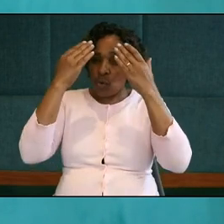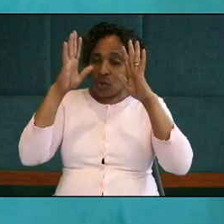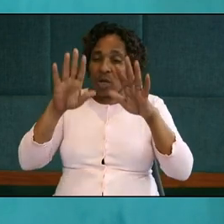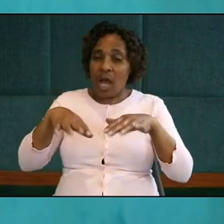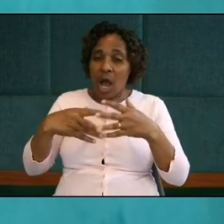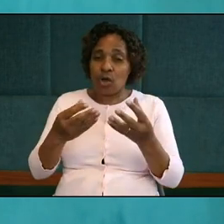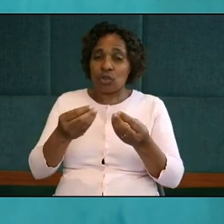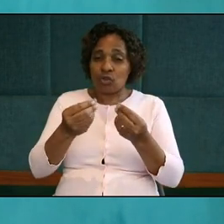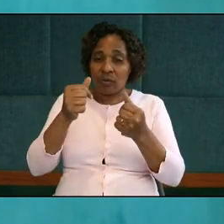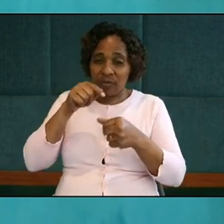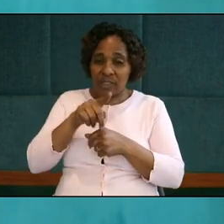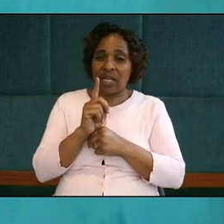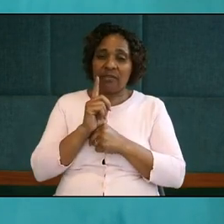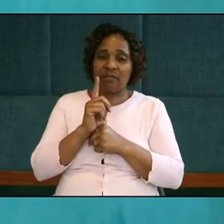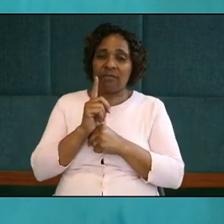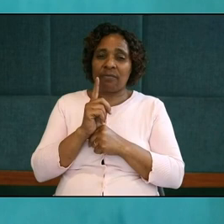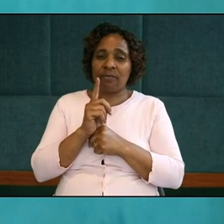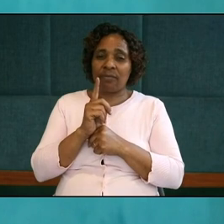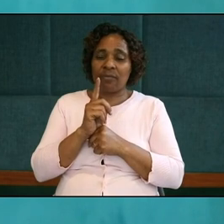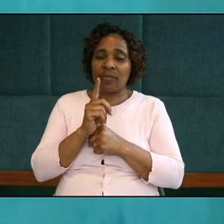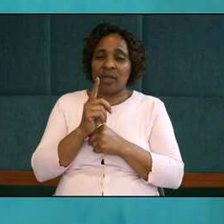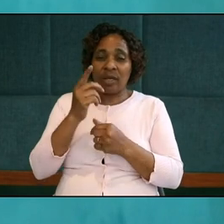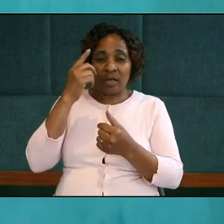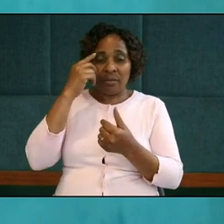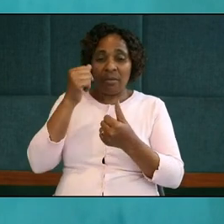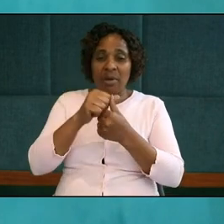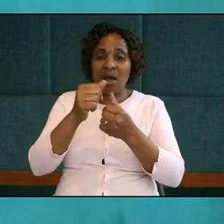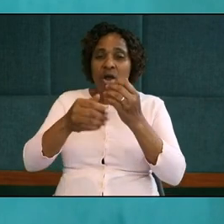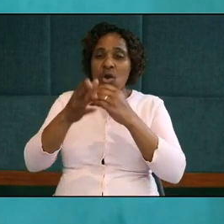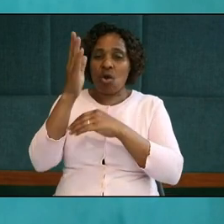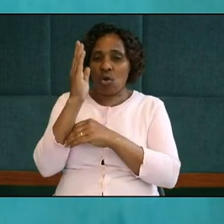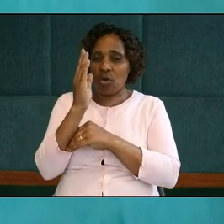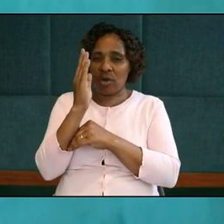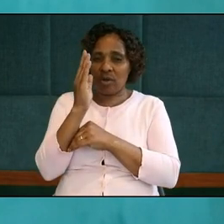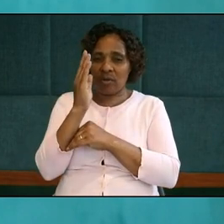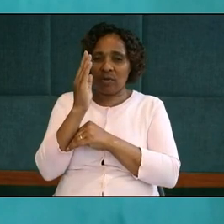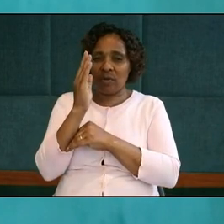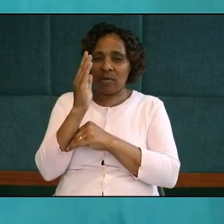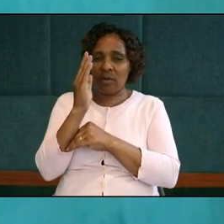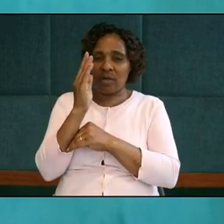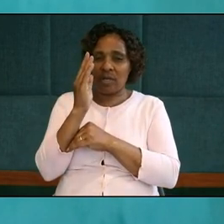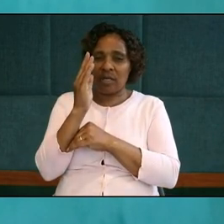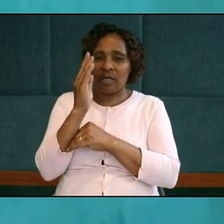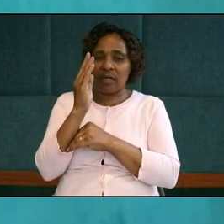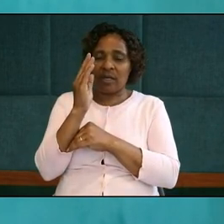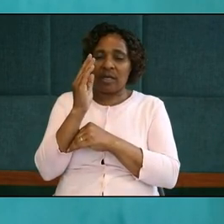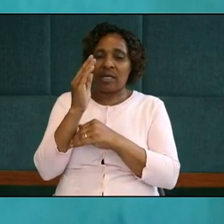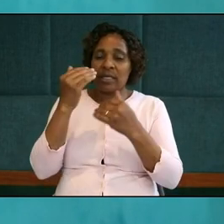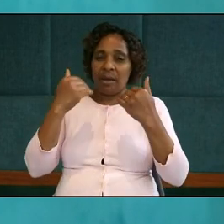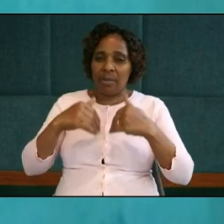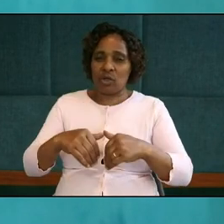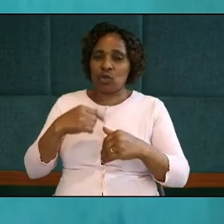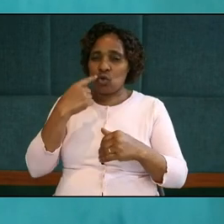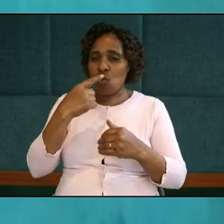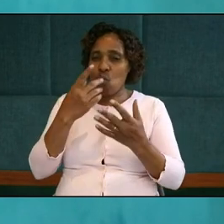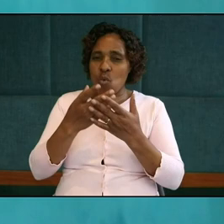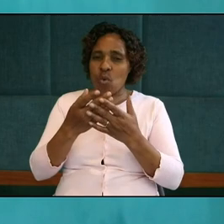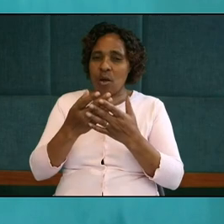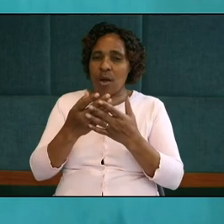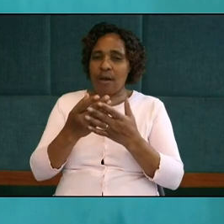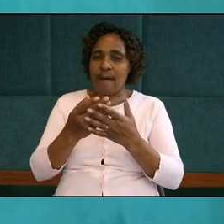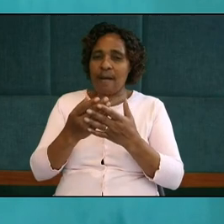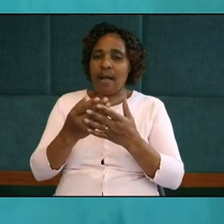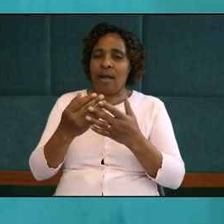solve it by yourself. Mm-hmm. And remember, God is that kind of person who, when